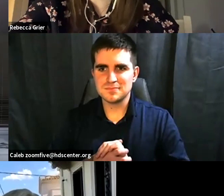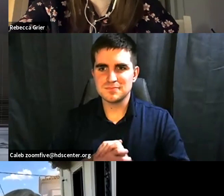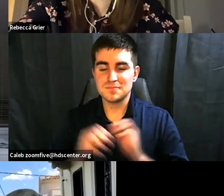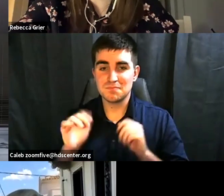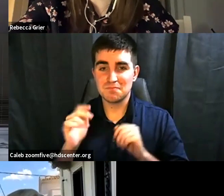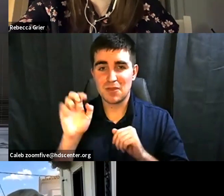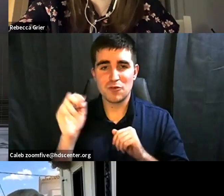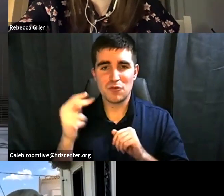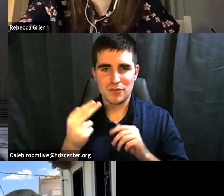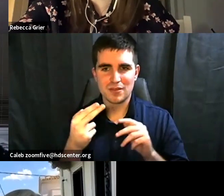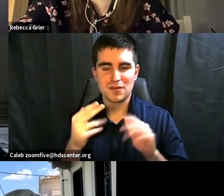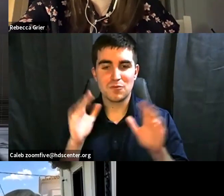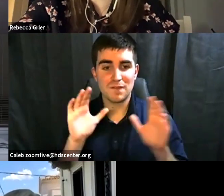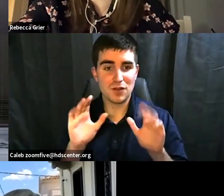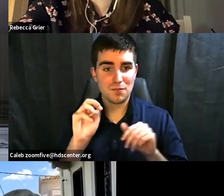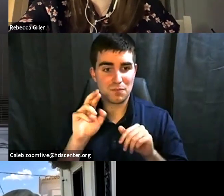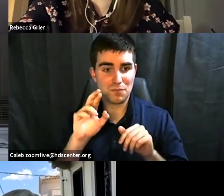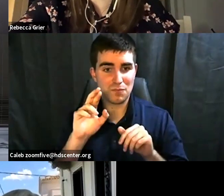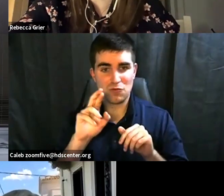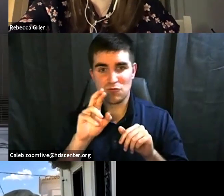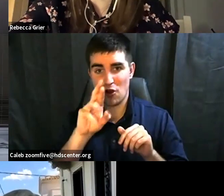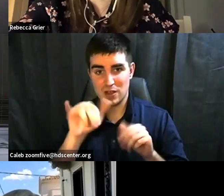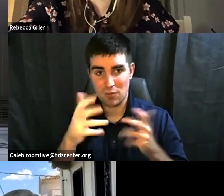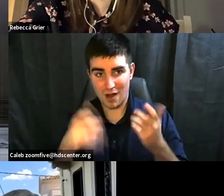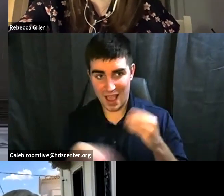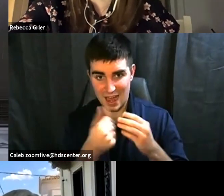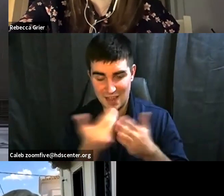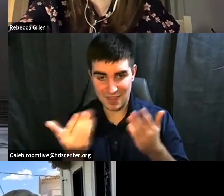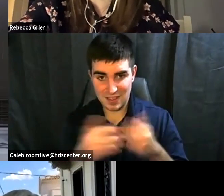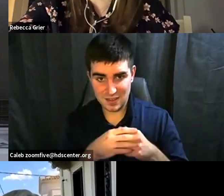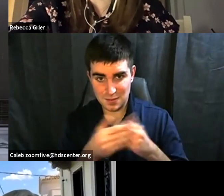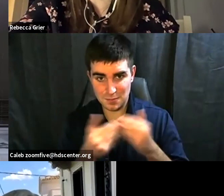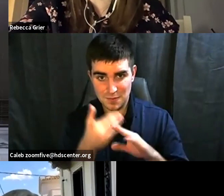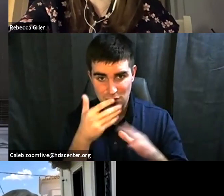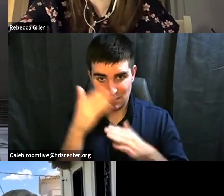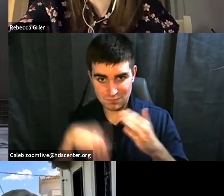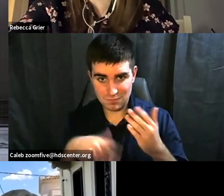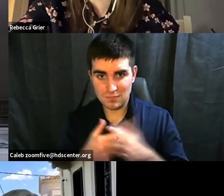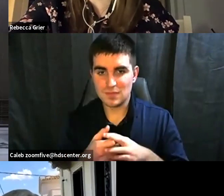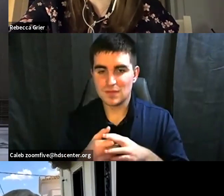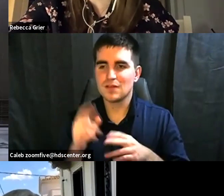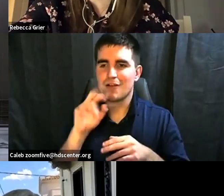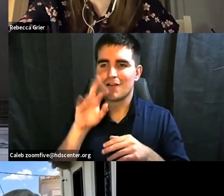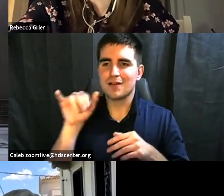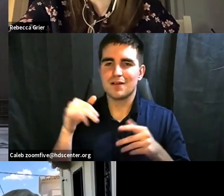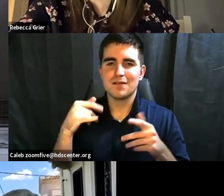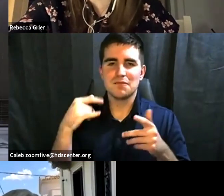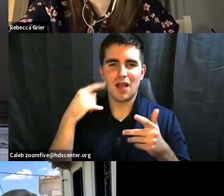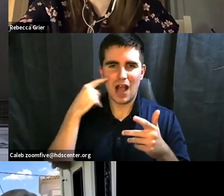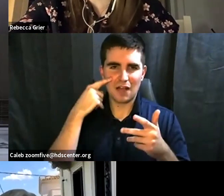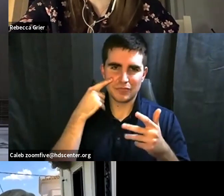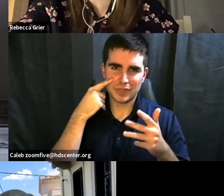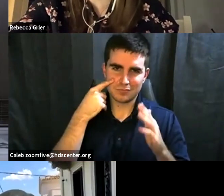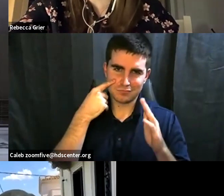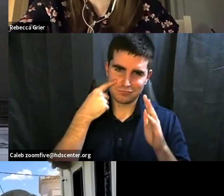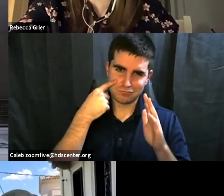Wonderful. And Rory, do you want to add anything before we? I just think a hallmark of Pittsburgh and Western